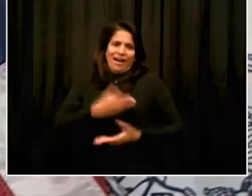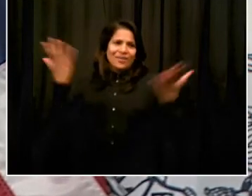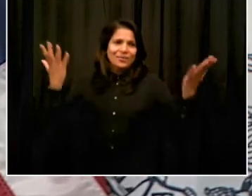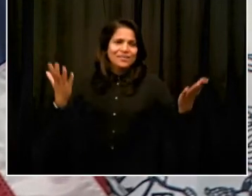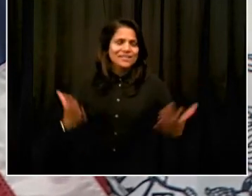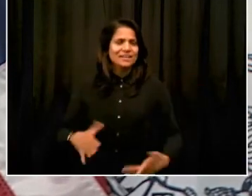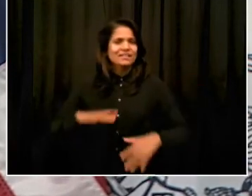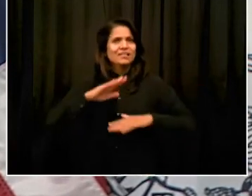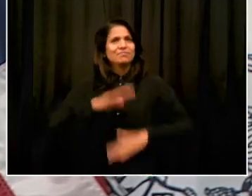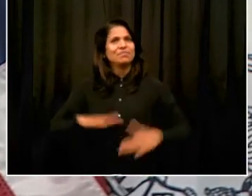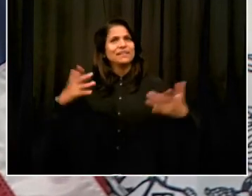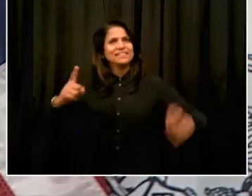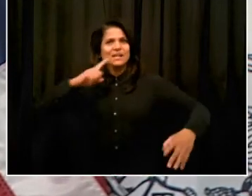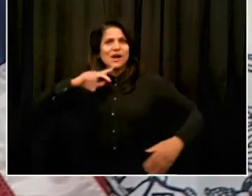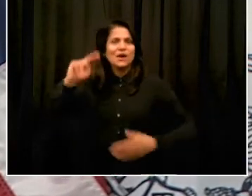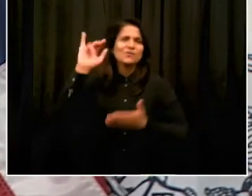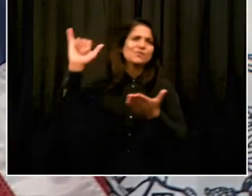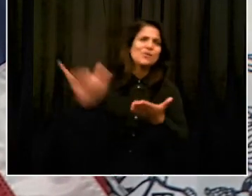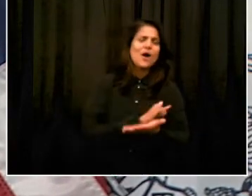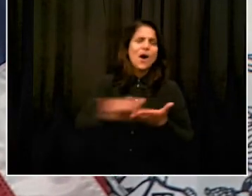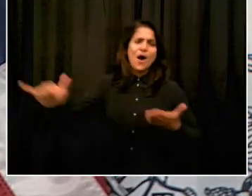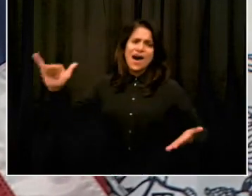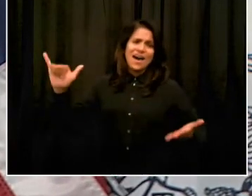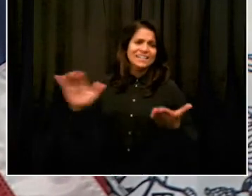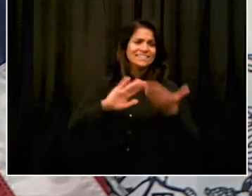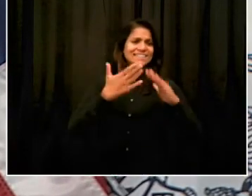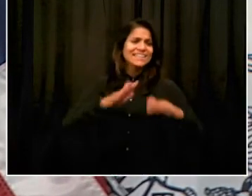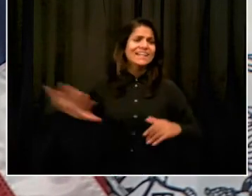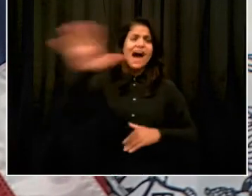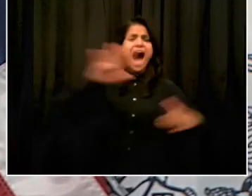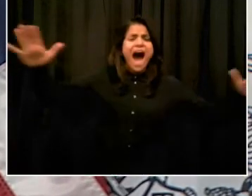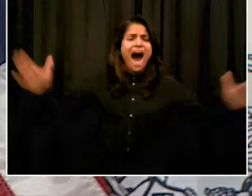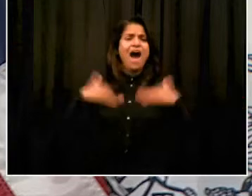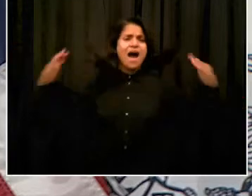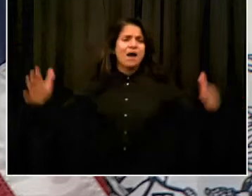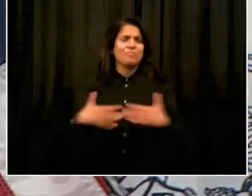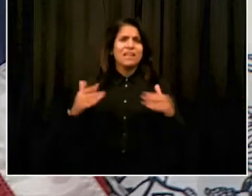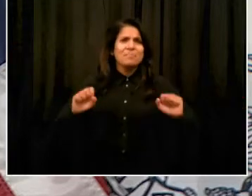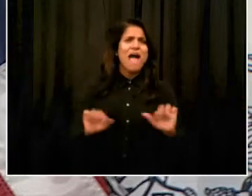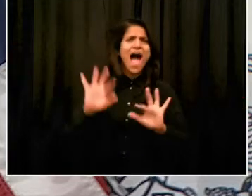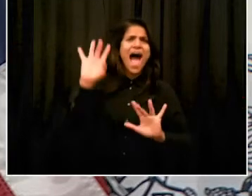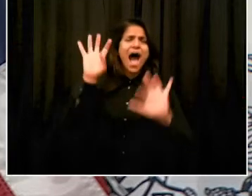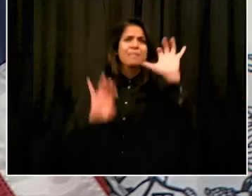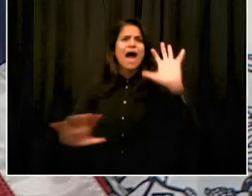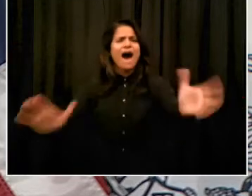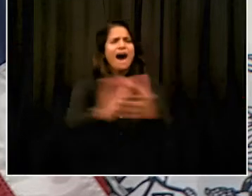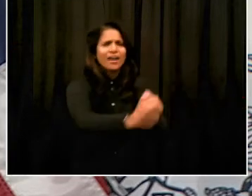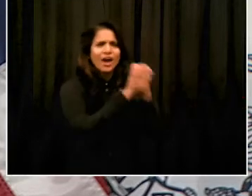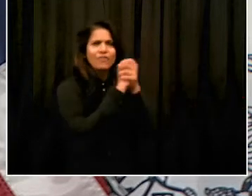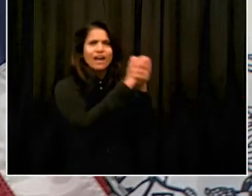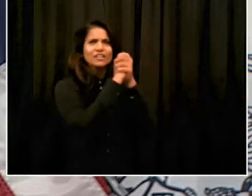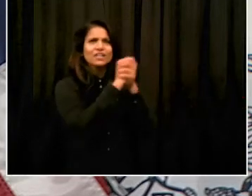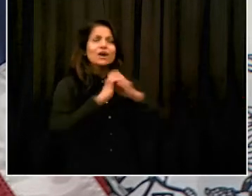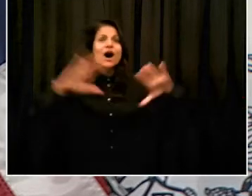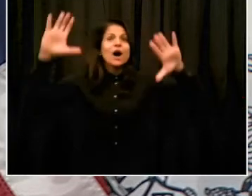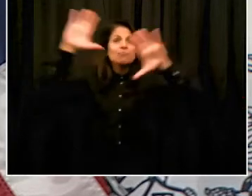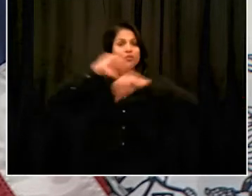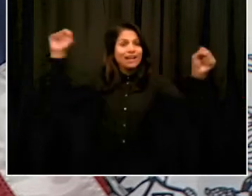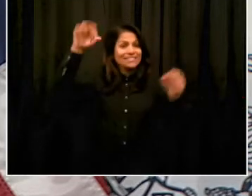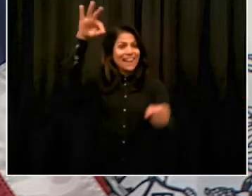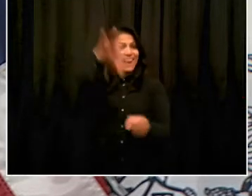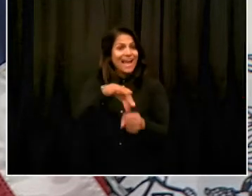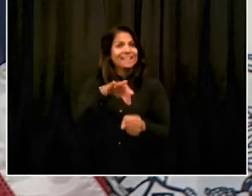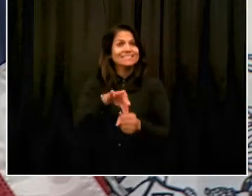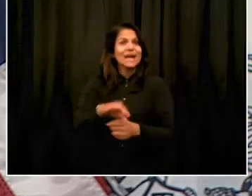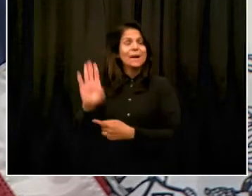that can now say the words, congratulations, President-elect Joe Biden and Vice President-elect Kamala Harris. This